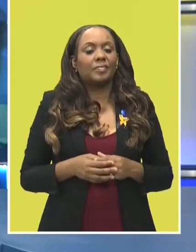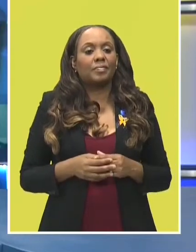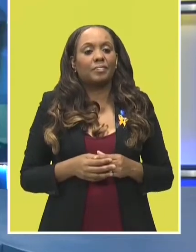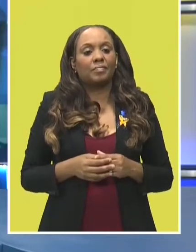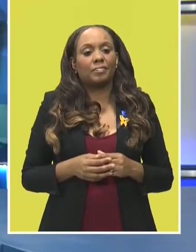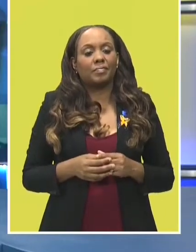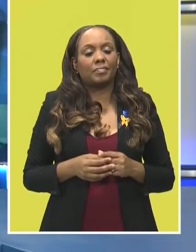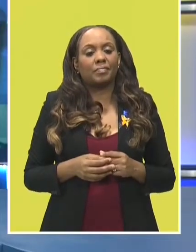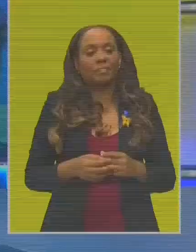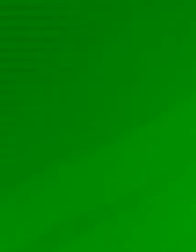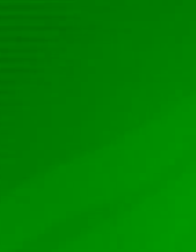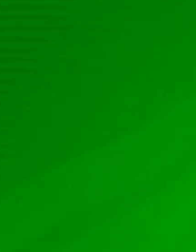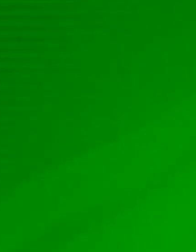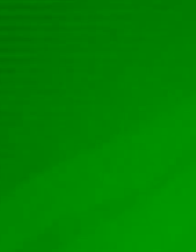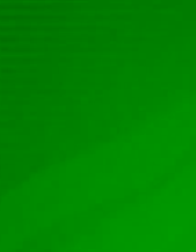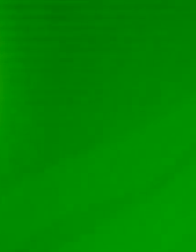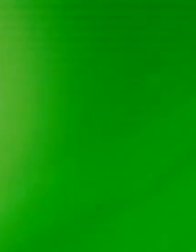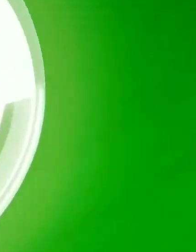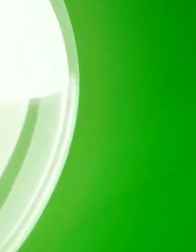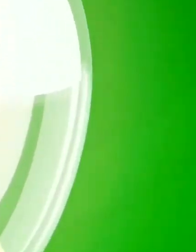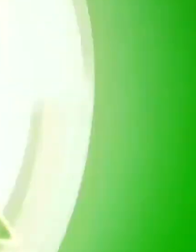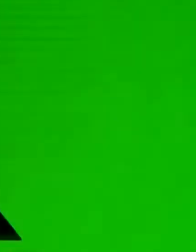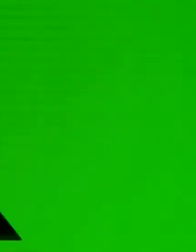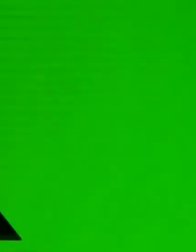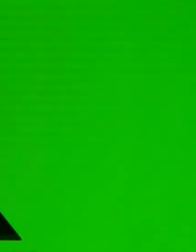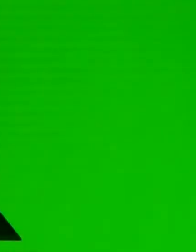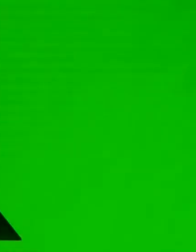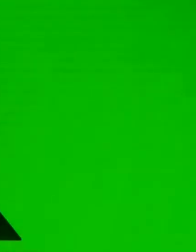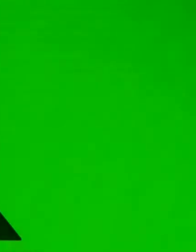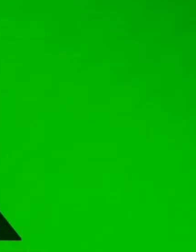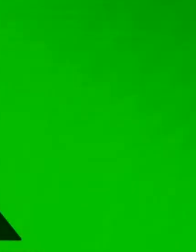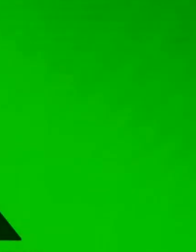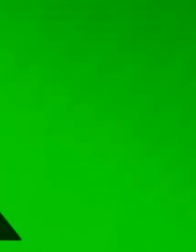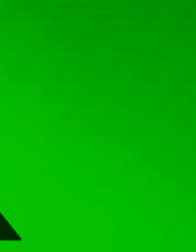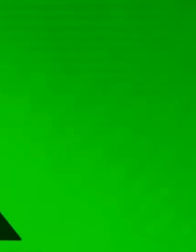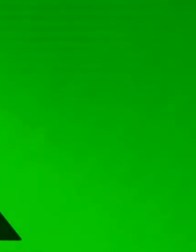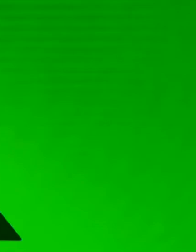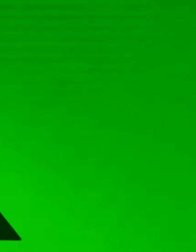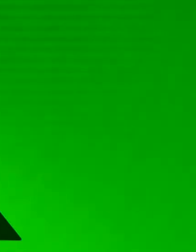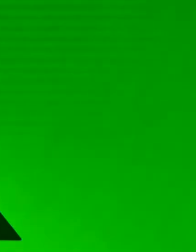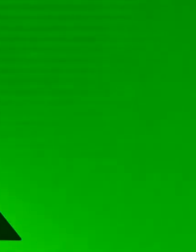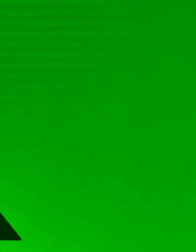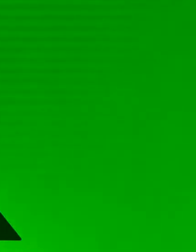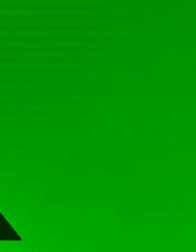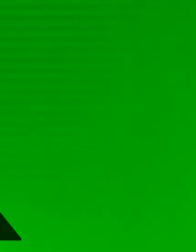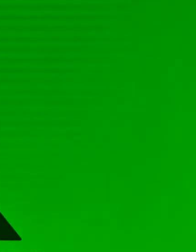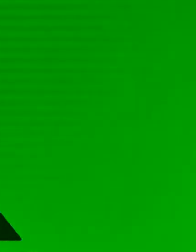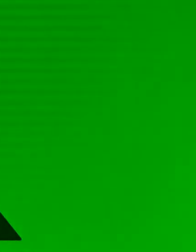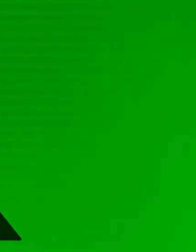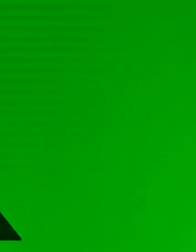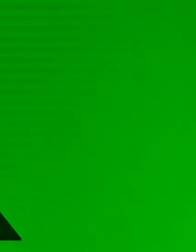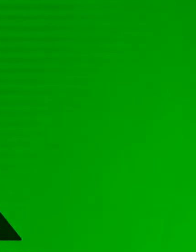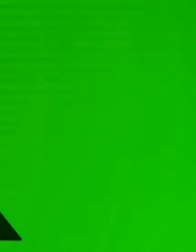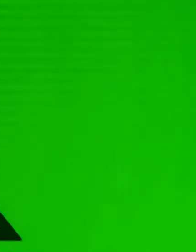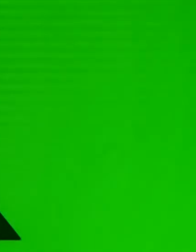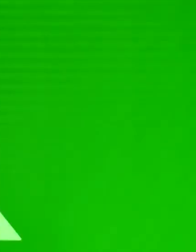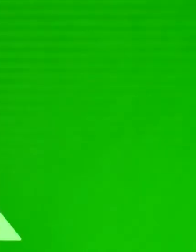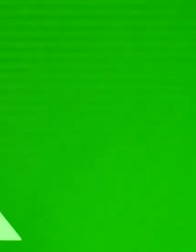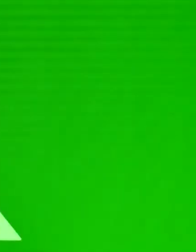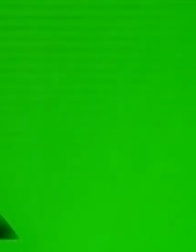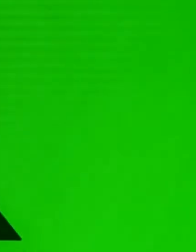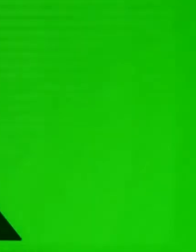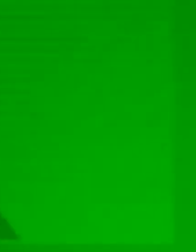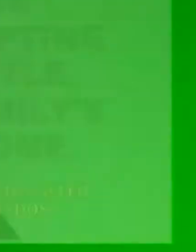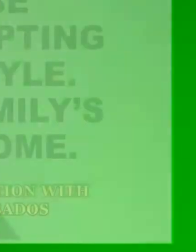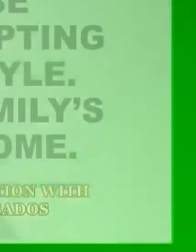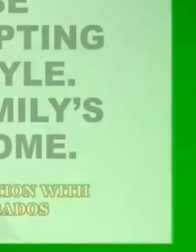Insurance. This tip of the day is brought to you by Cooperators General Insurance Company Limited. Insurance the way you want it to